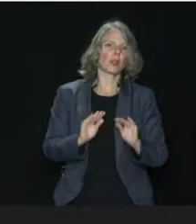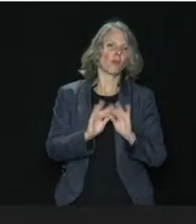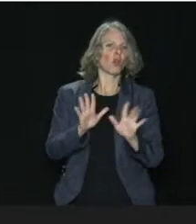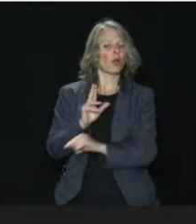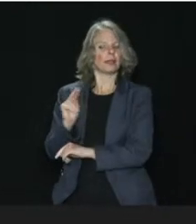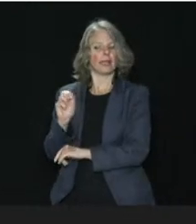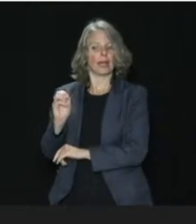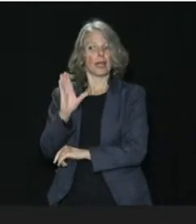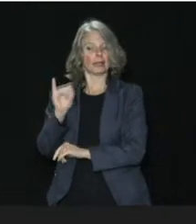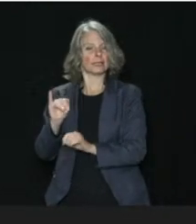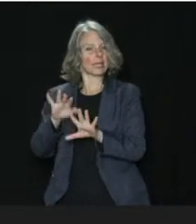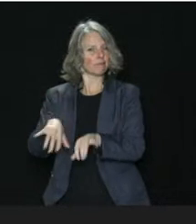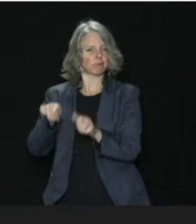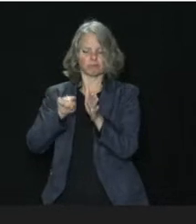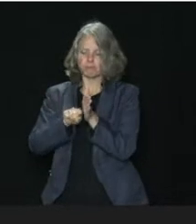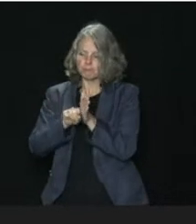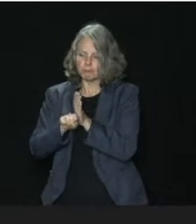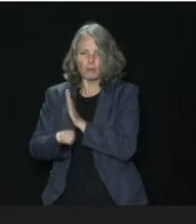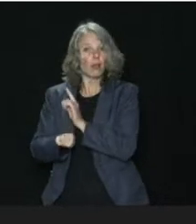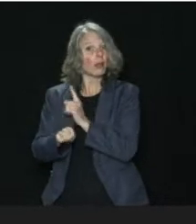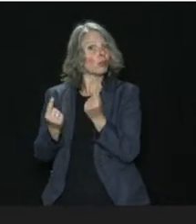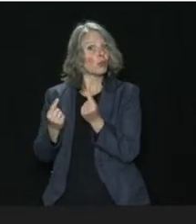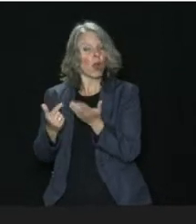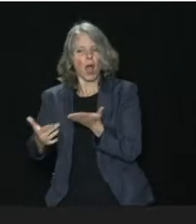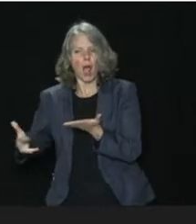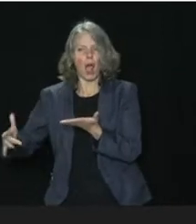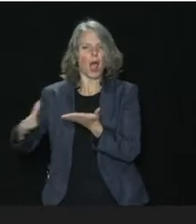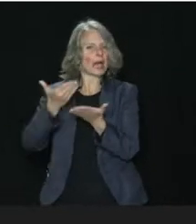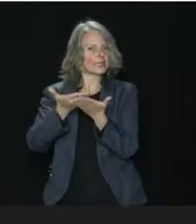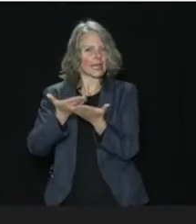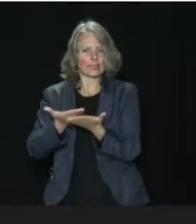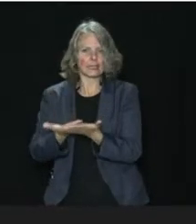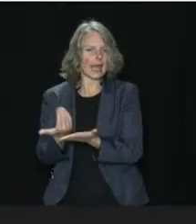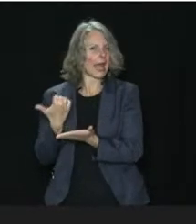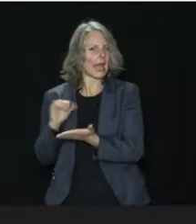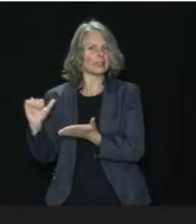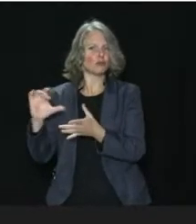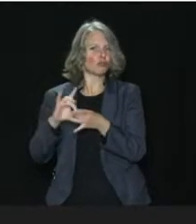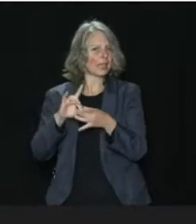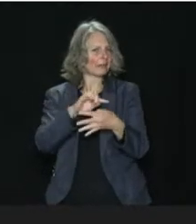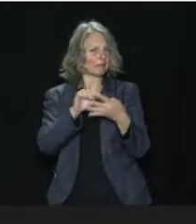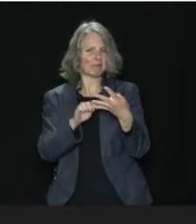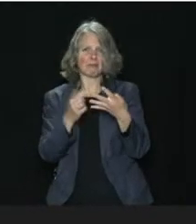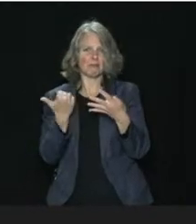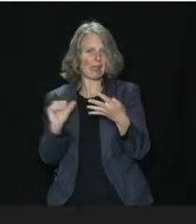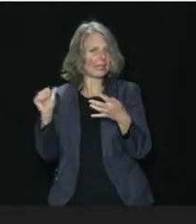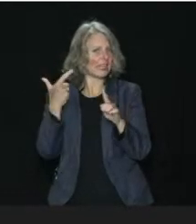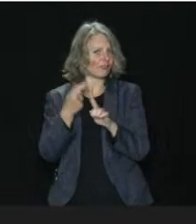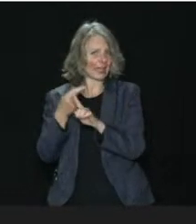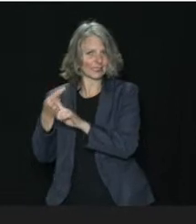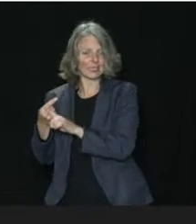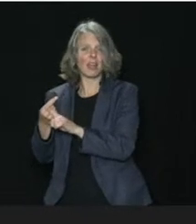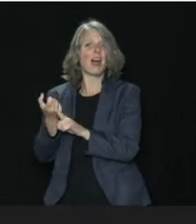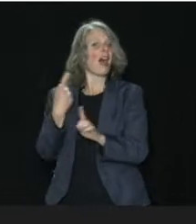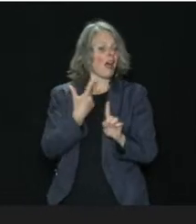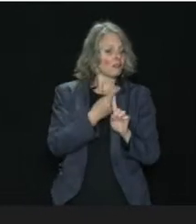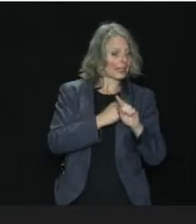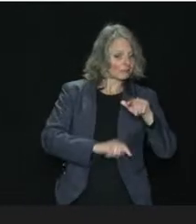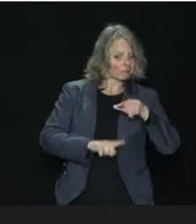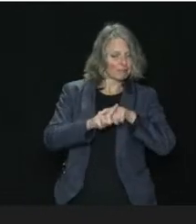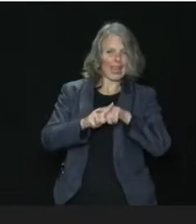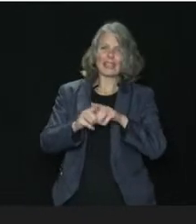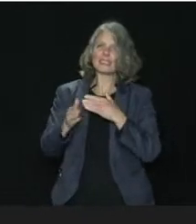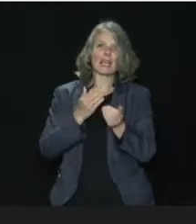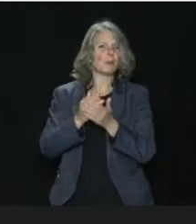at the data as it pertains to any, even if rare, serious